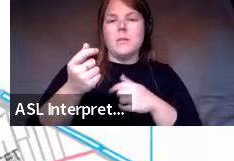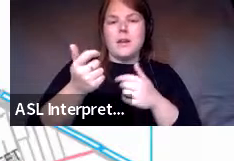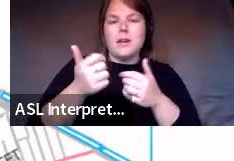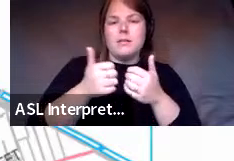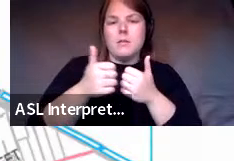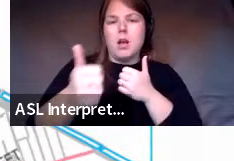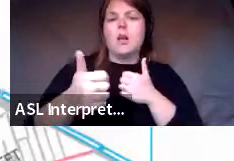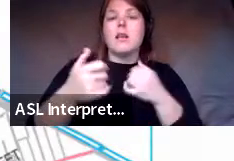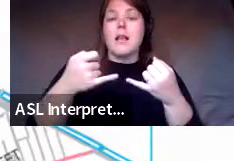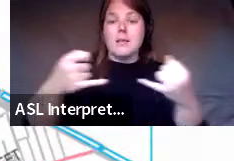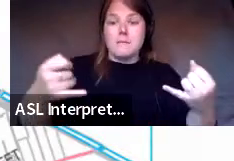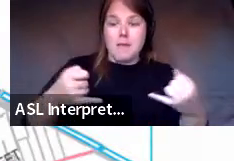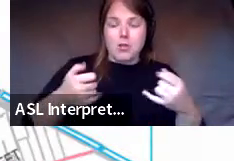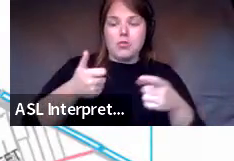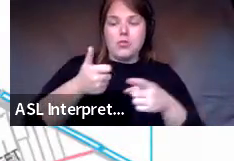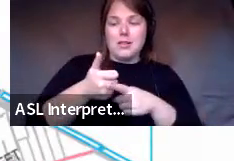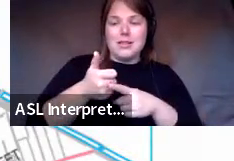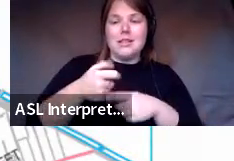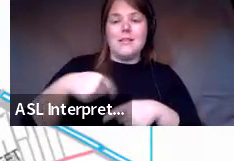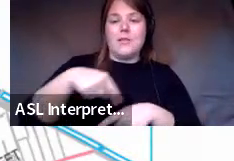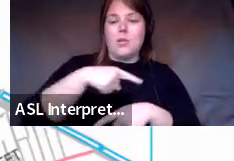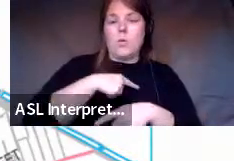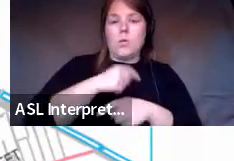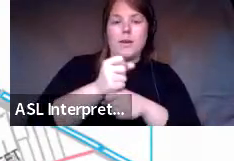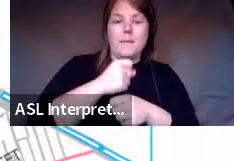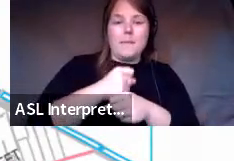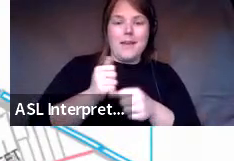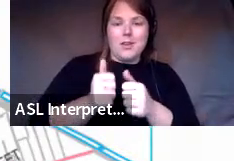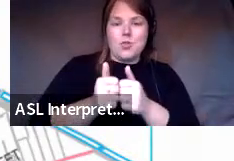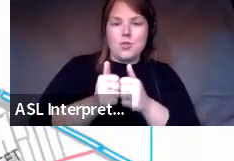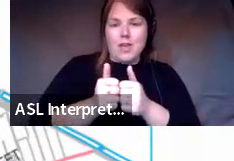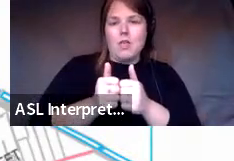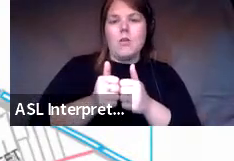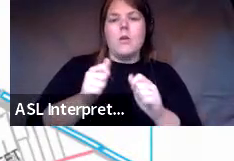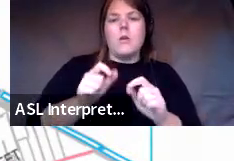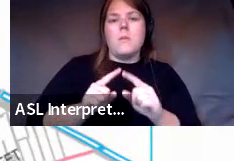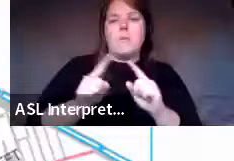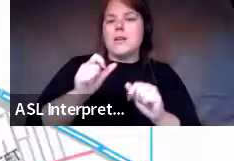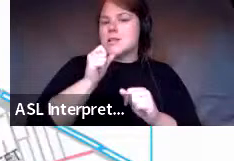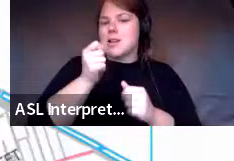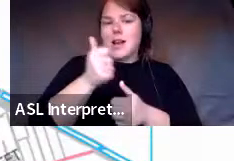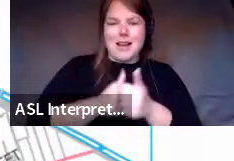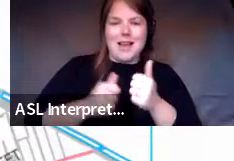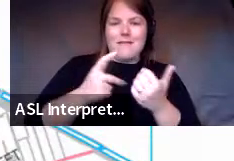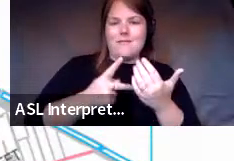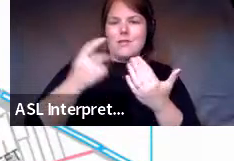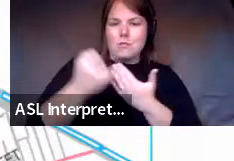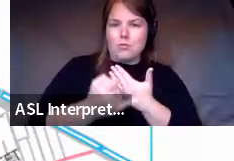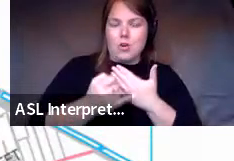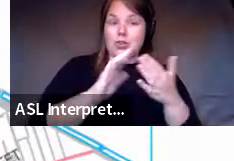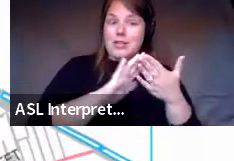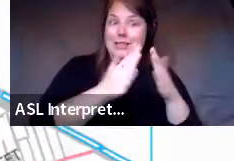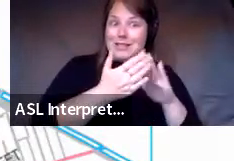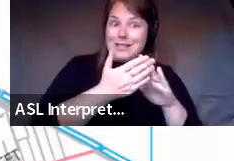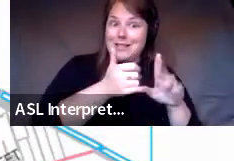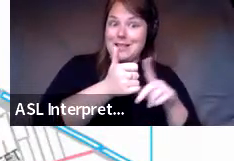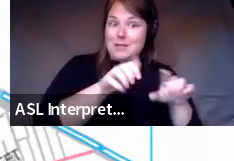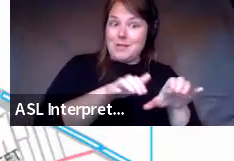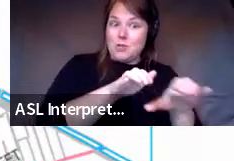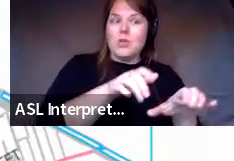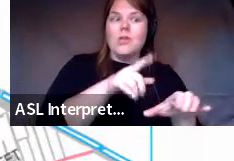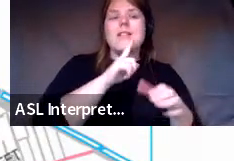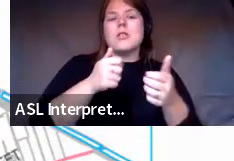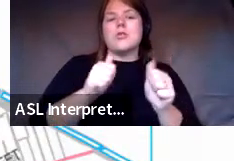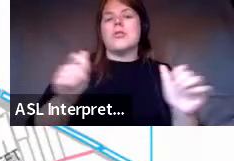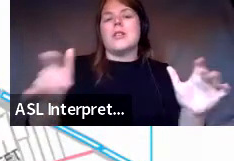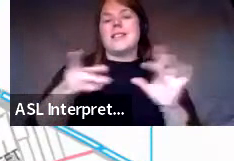the boundary itself is something that we all created together. But not every project that the city does, right? They're trying to connect different